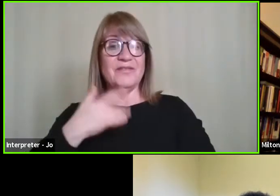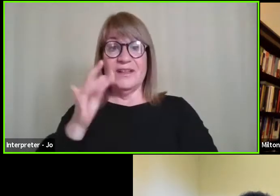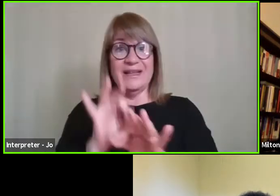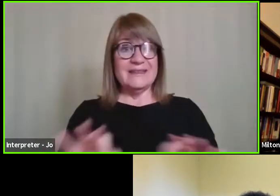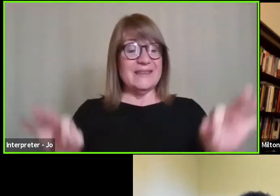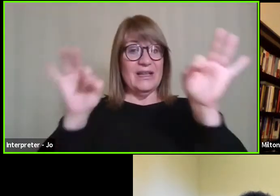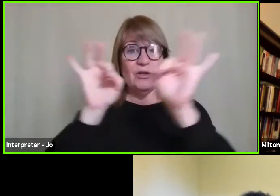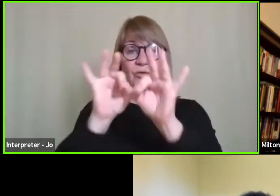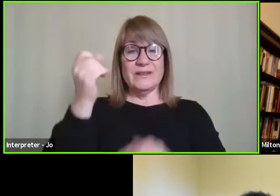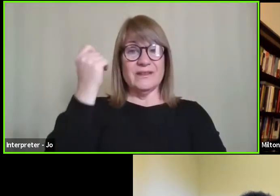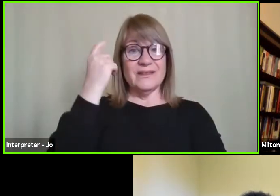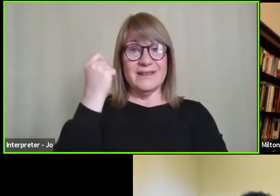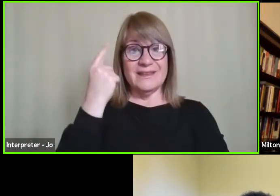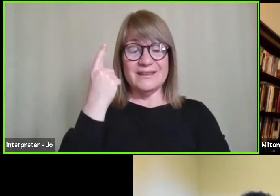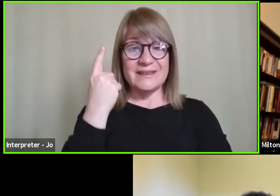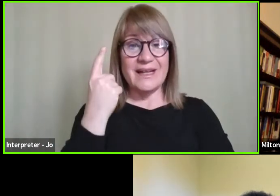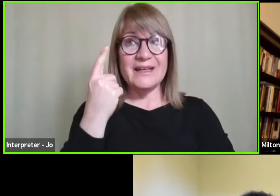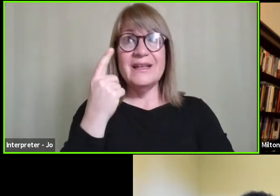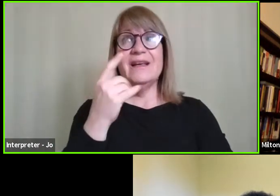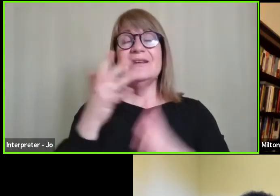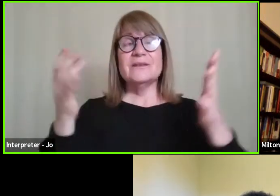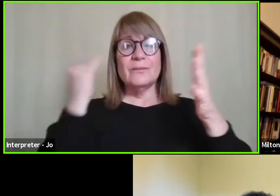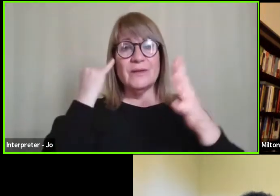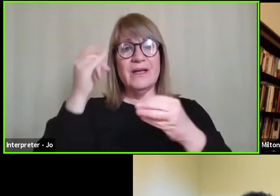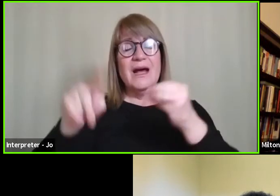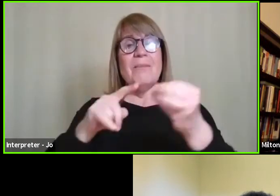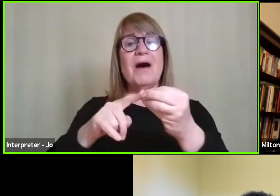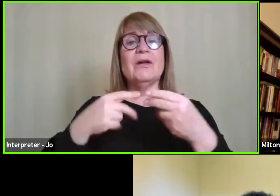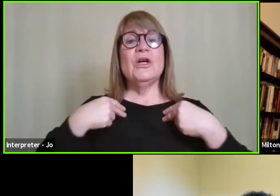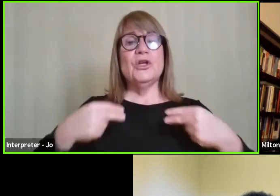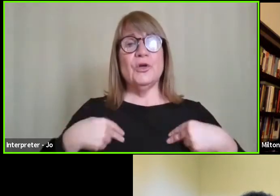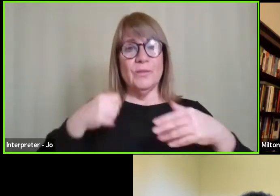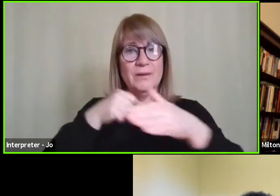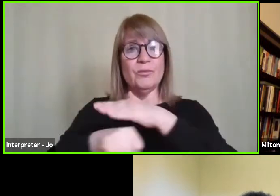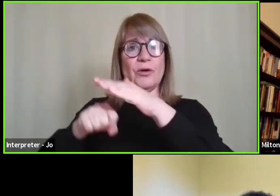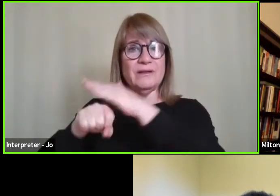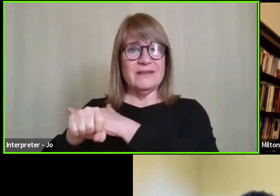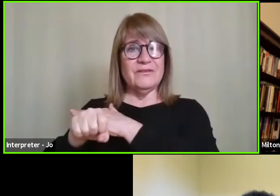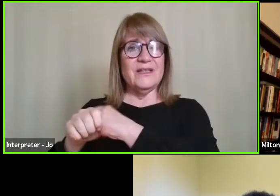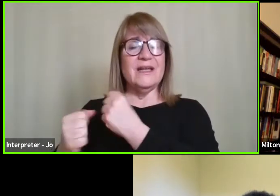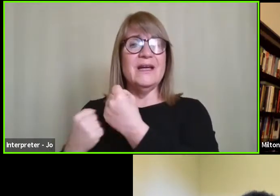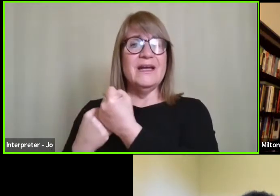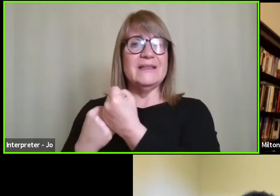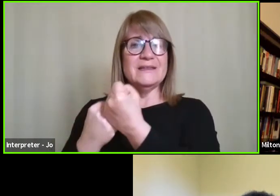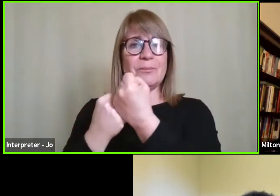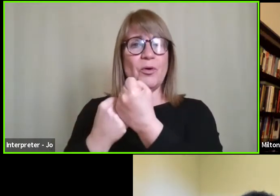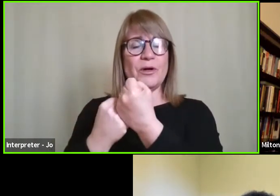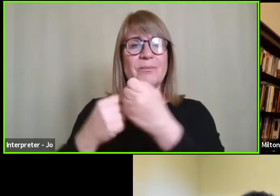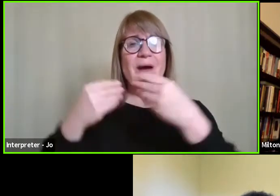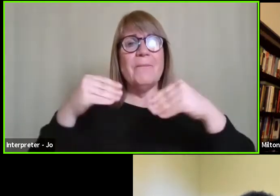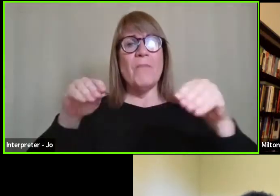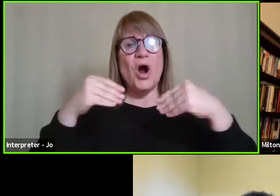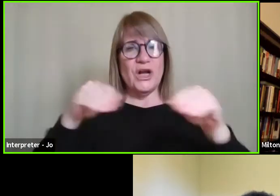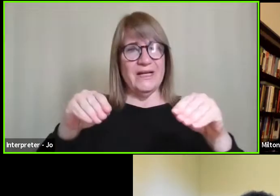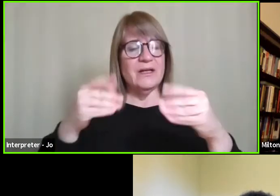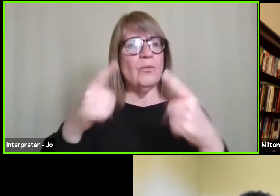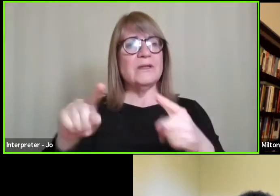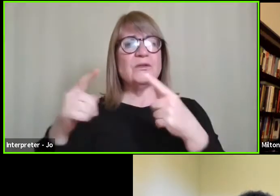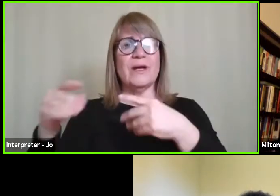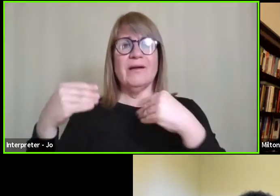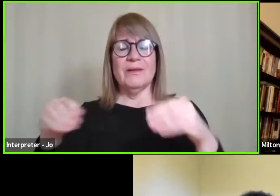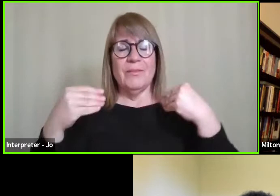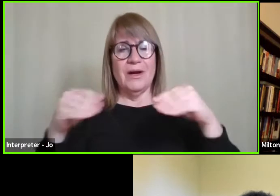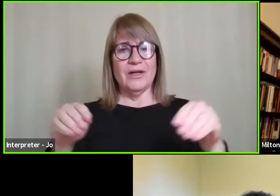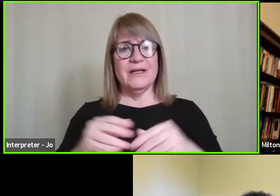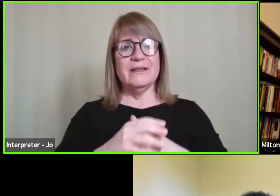um there's so much of this idea of human productivity is driven by market sensibilities um so rather than framing